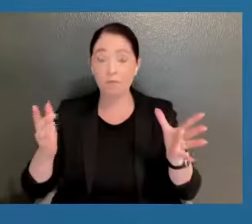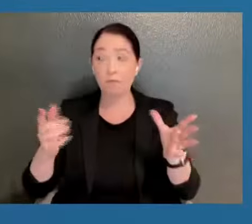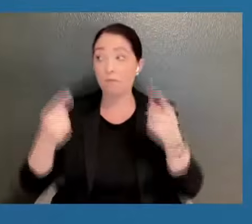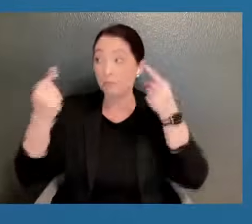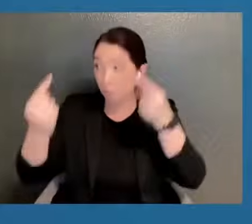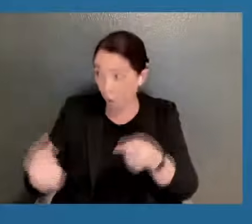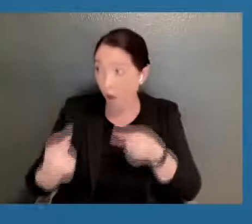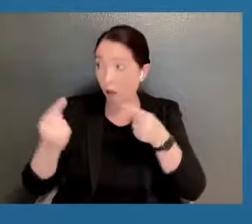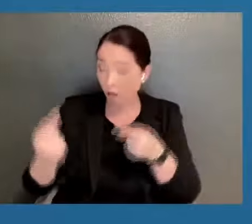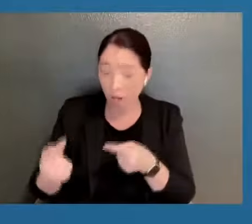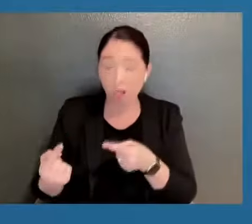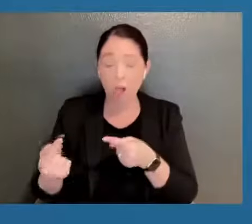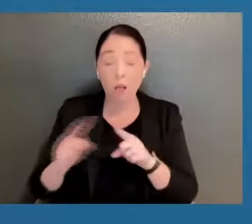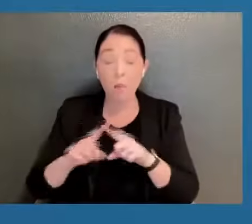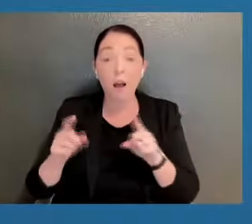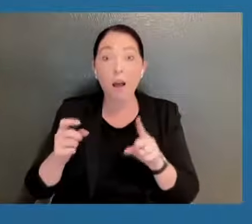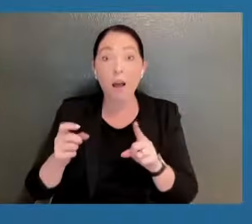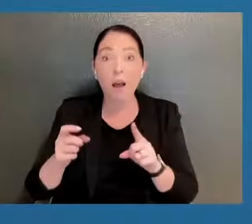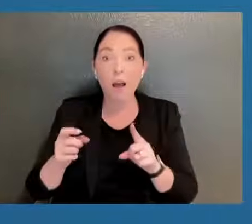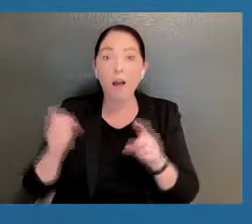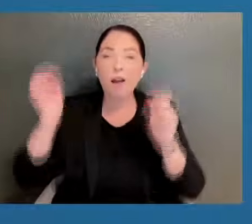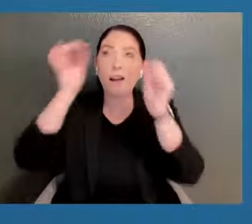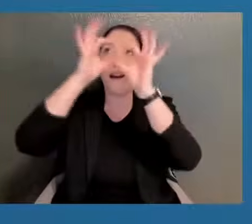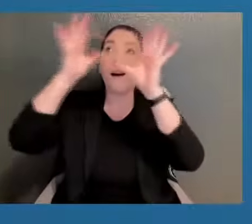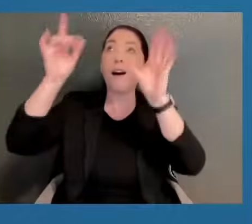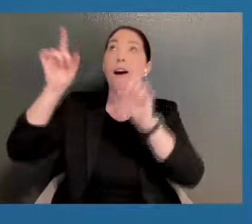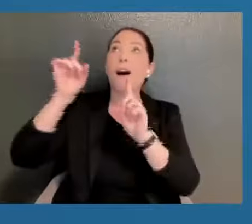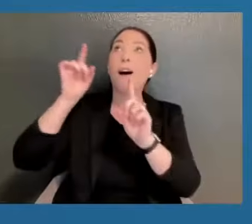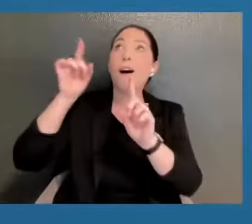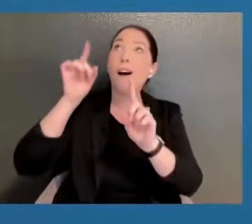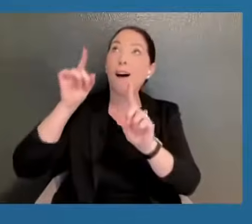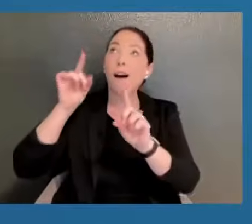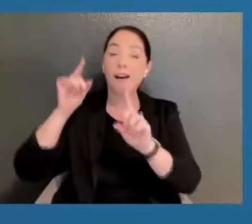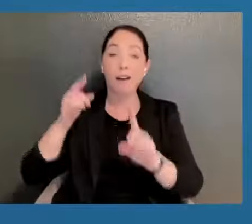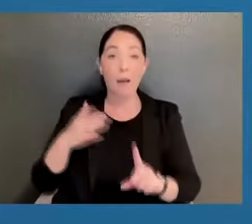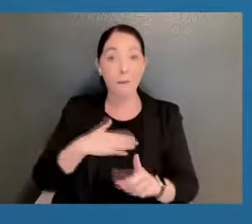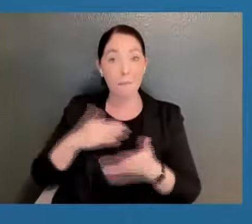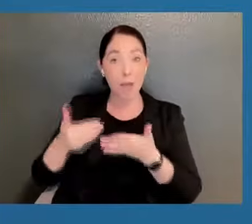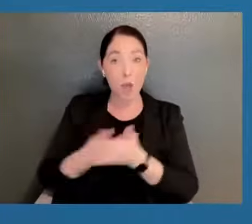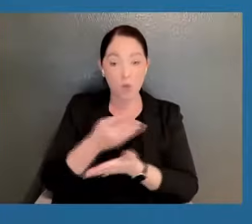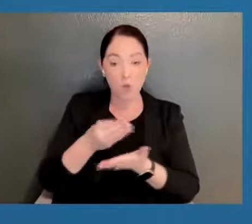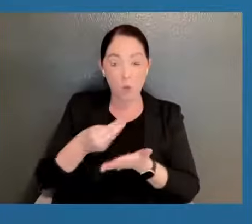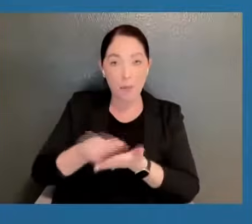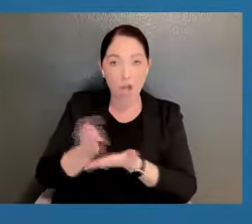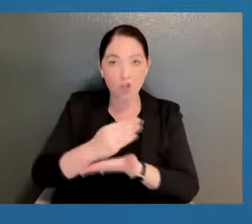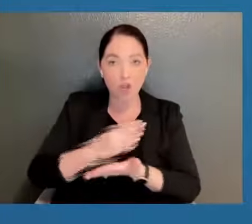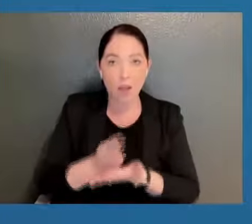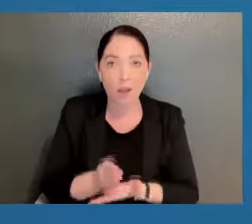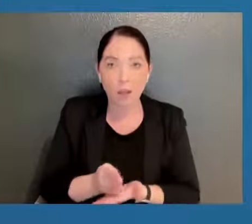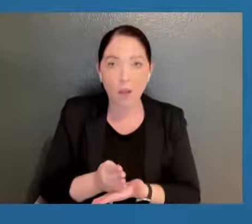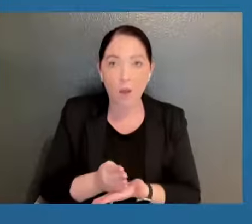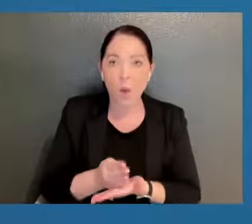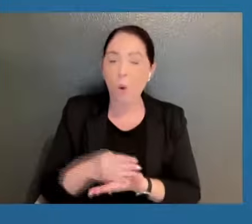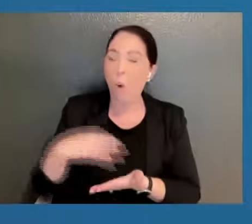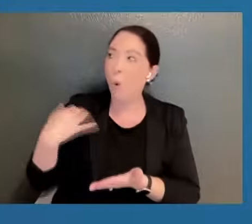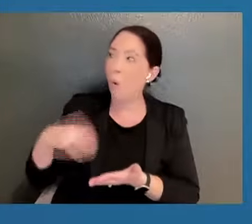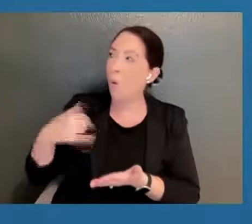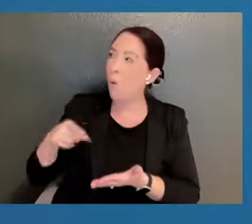imagine if we can tell people, with the budget we just enacted and I just signed, you could have upwards